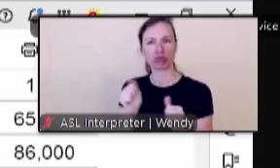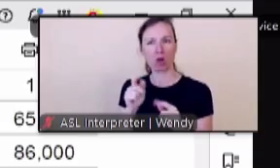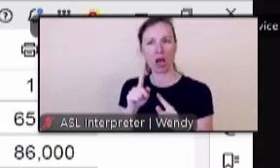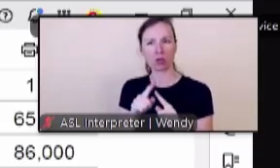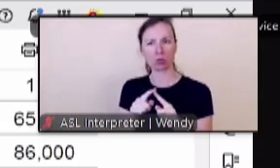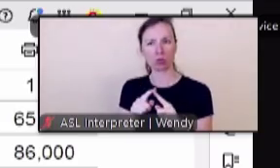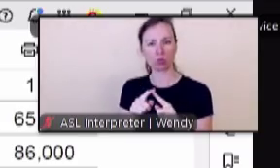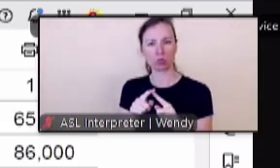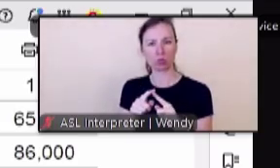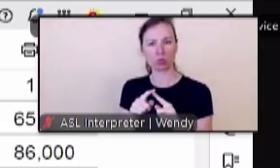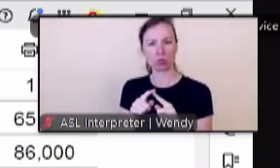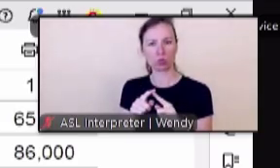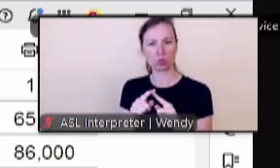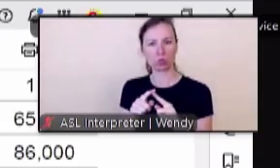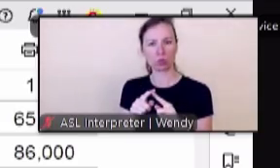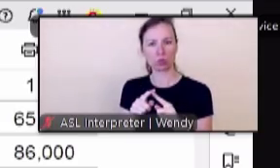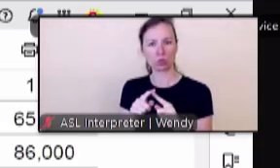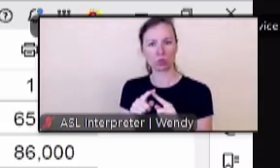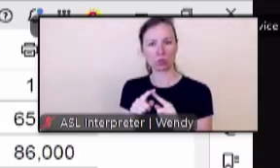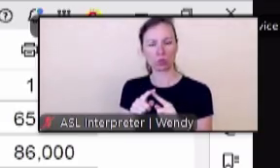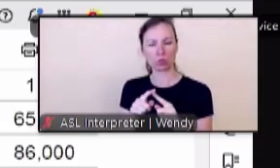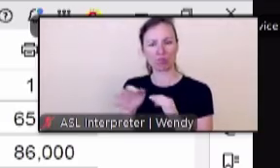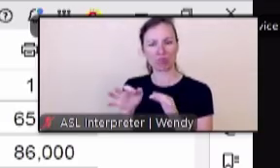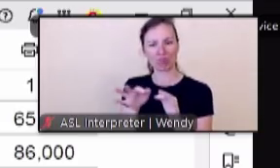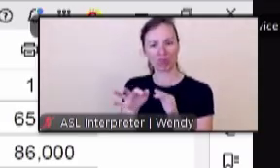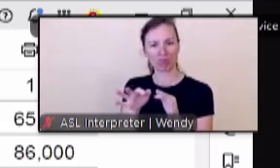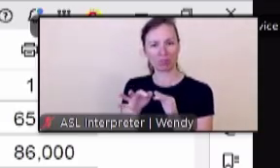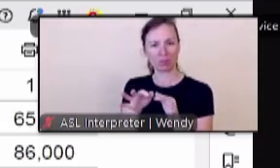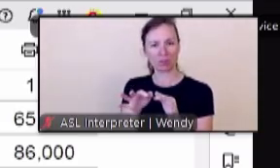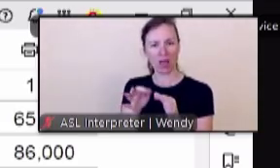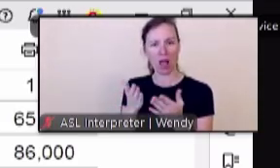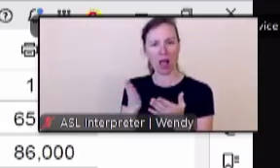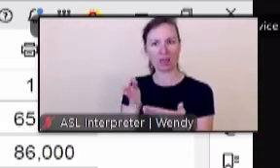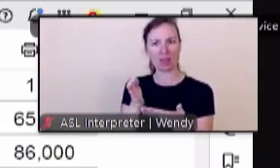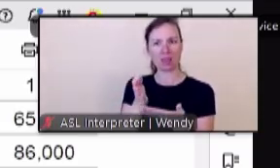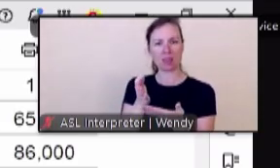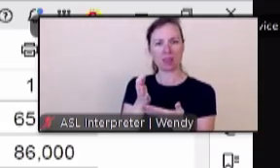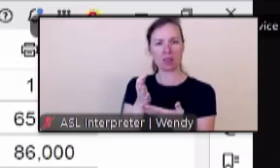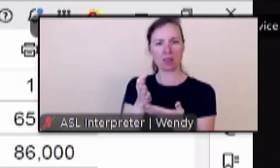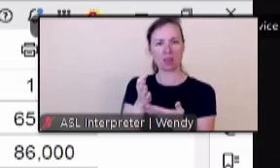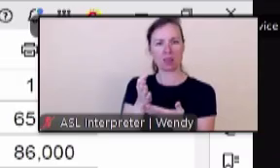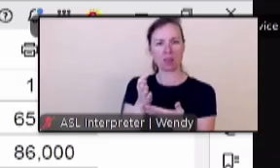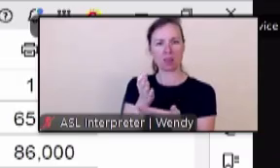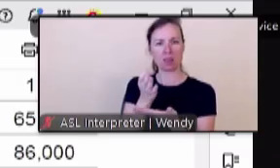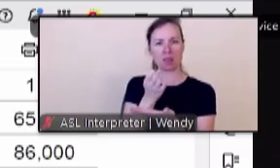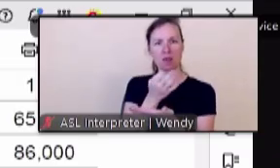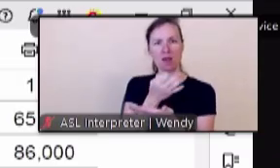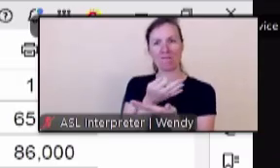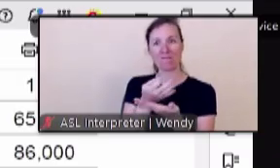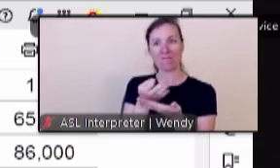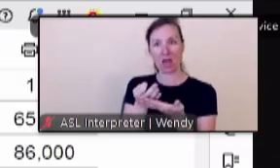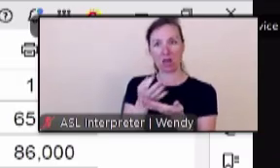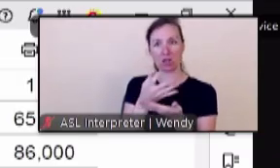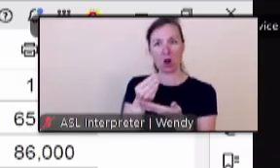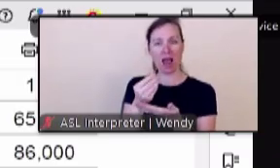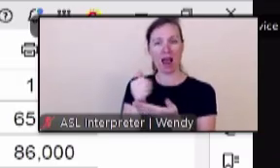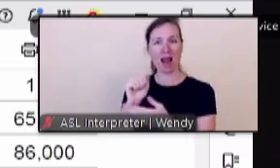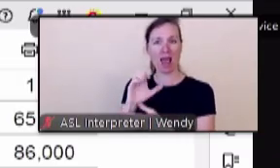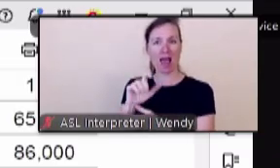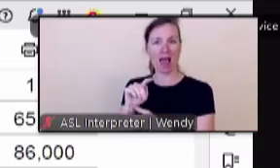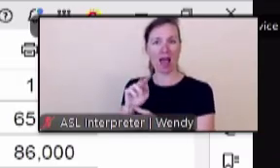the failure and the actuals for 2024, because that was significantly less than